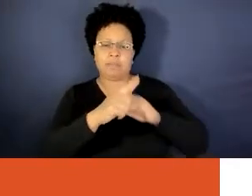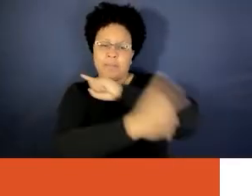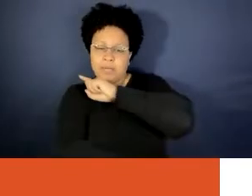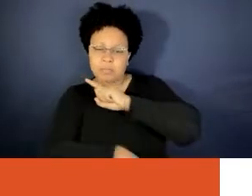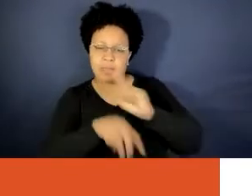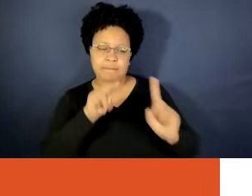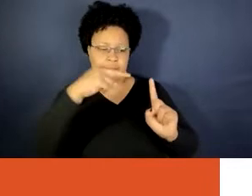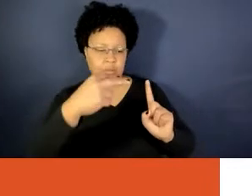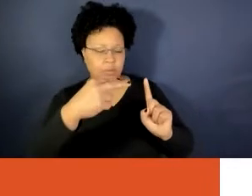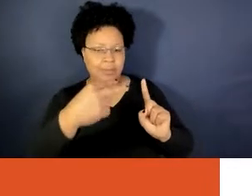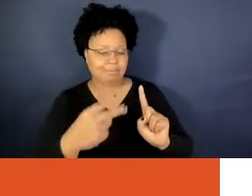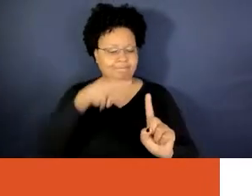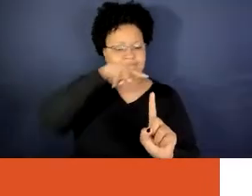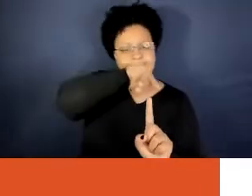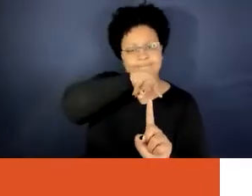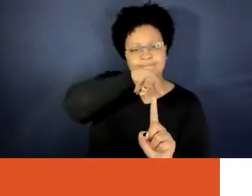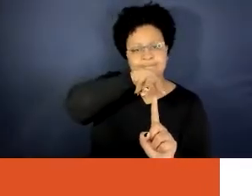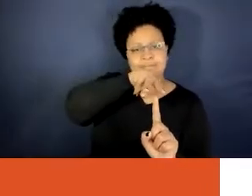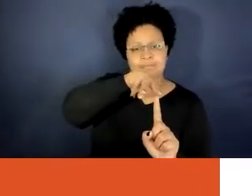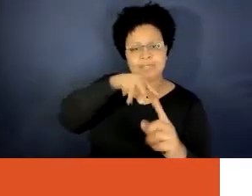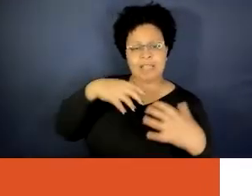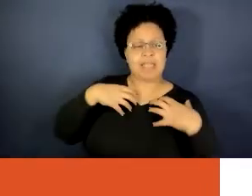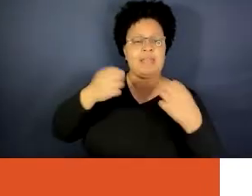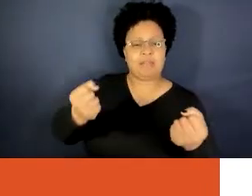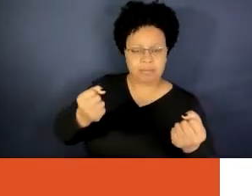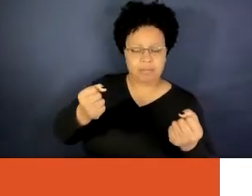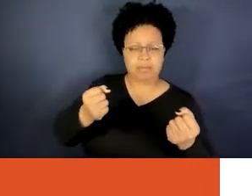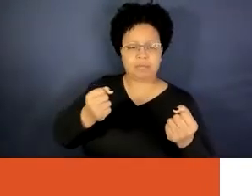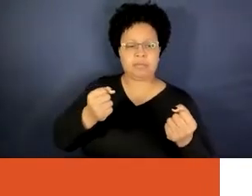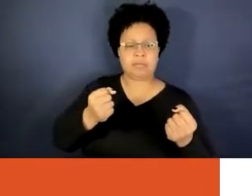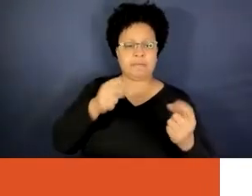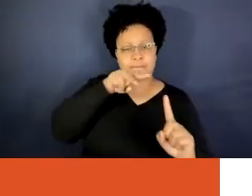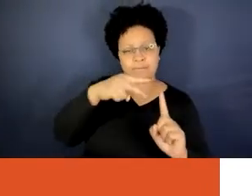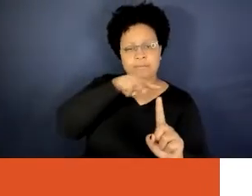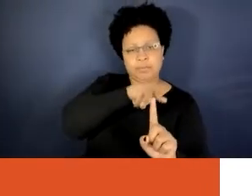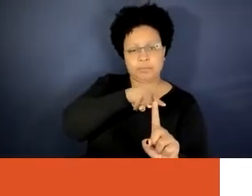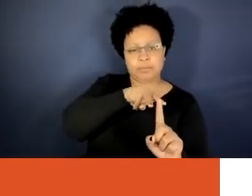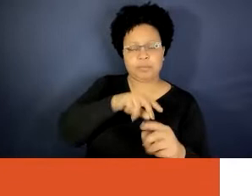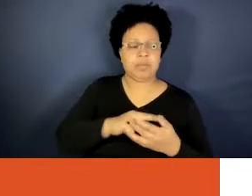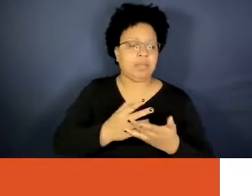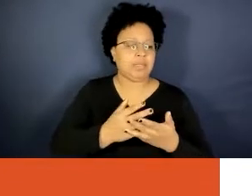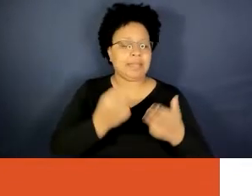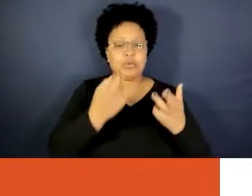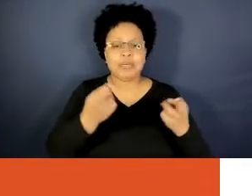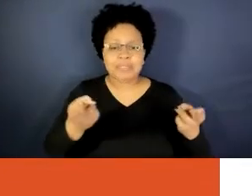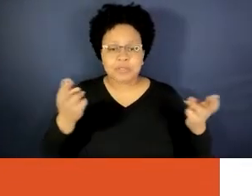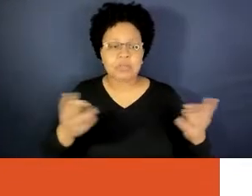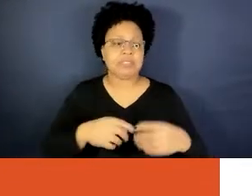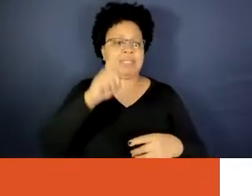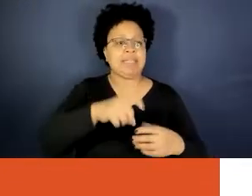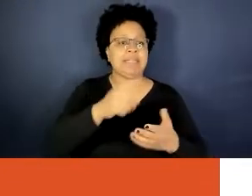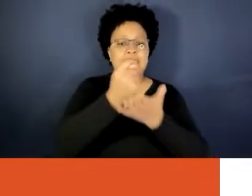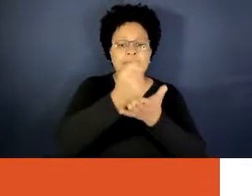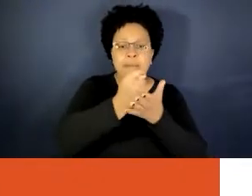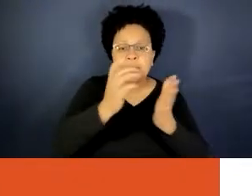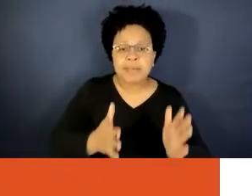a restorative standpoint. Resources, which means that sometimes people need to wrap around the services. They may need a therapist, they